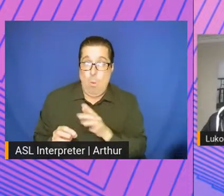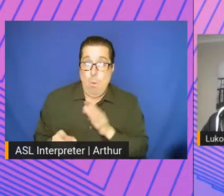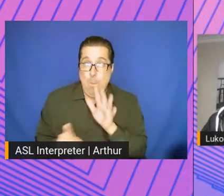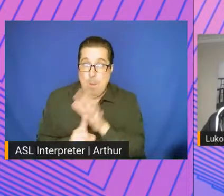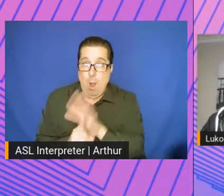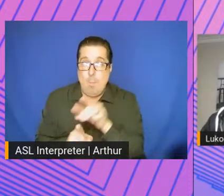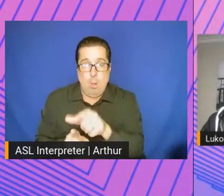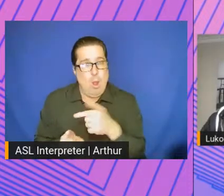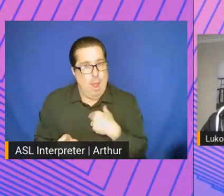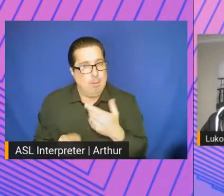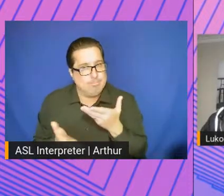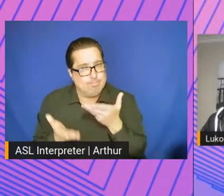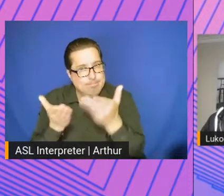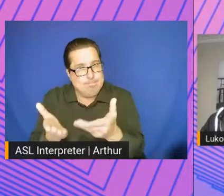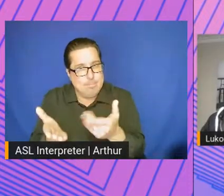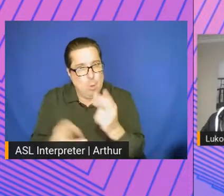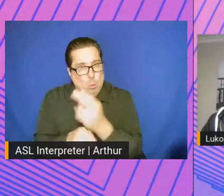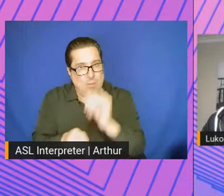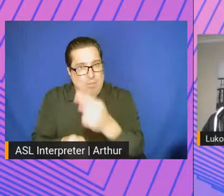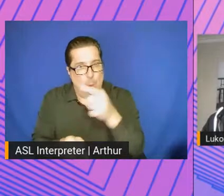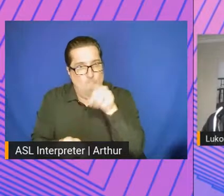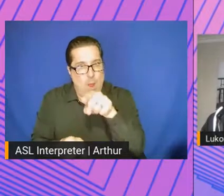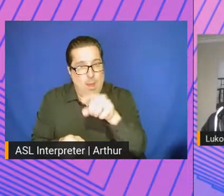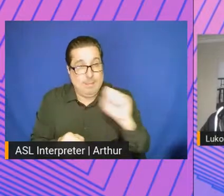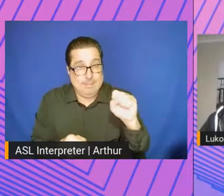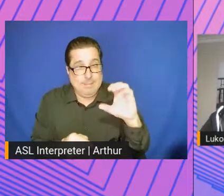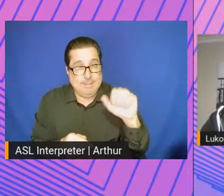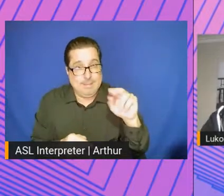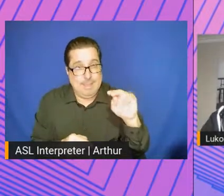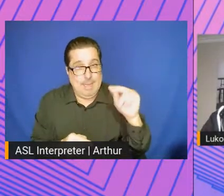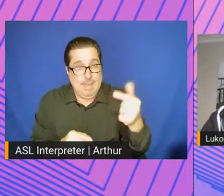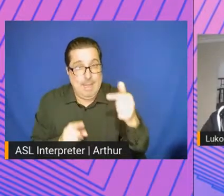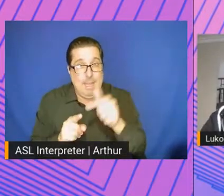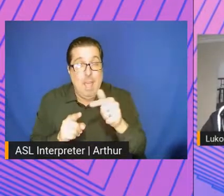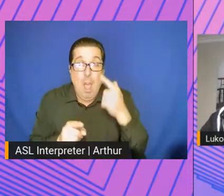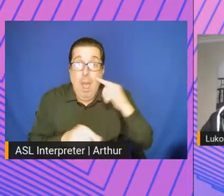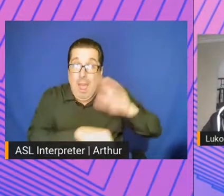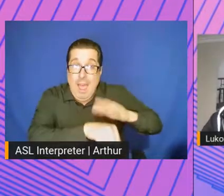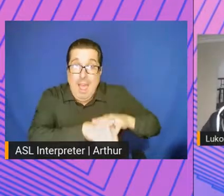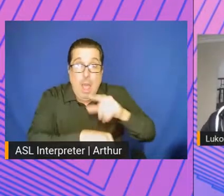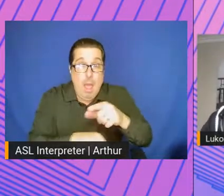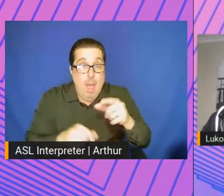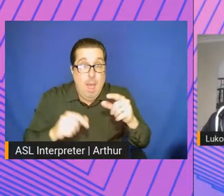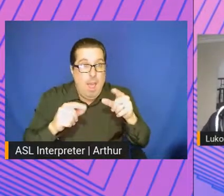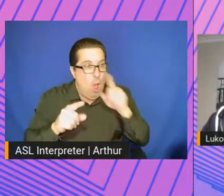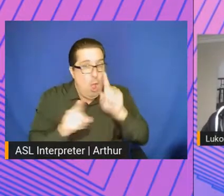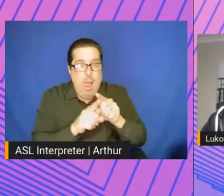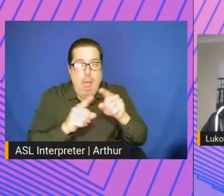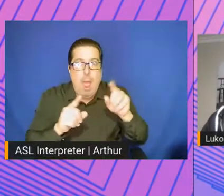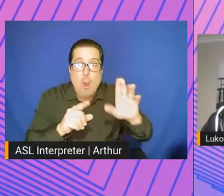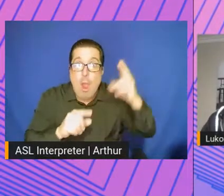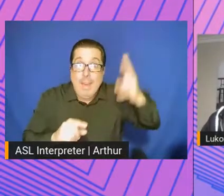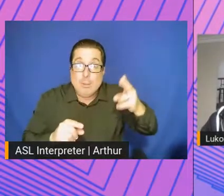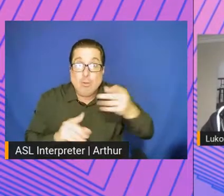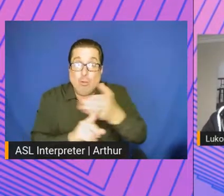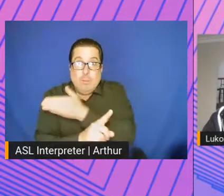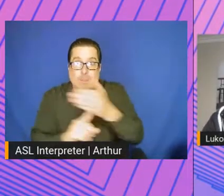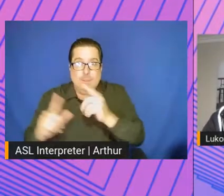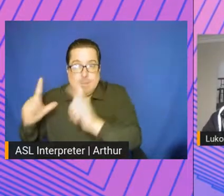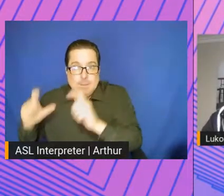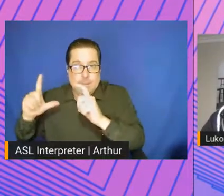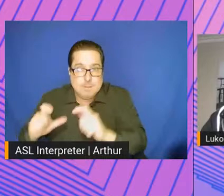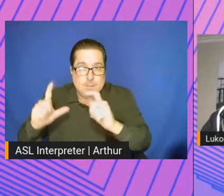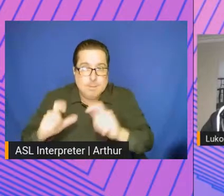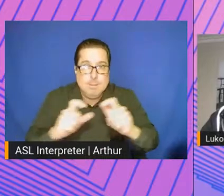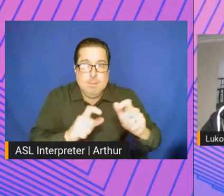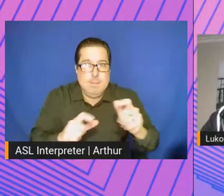I do want to mention, one of the pitfalls with scanning is, remember, it's kind of like a snapshot in history. So you might run container image scanning in